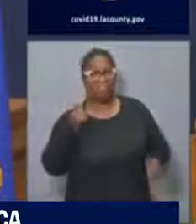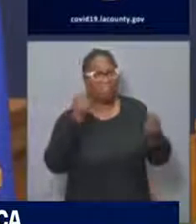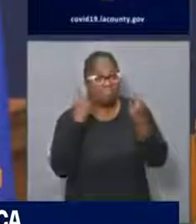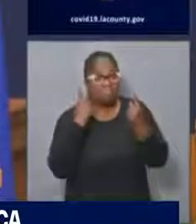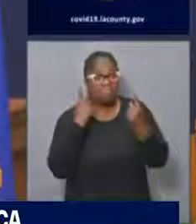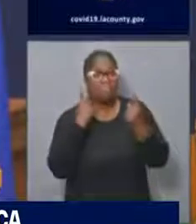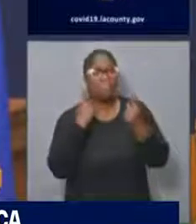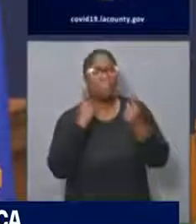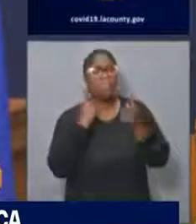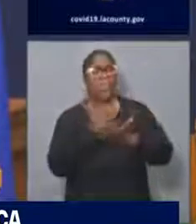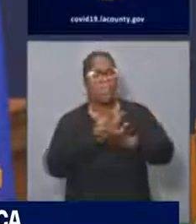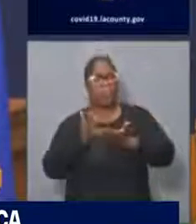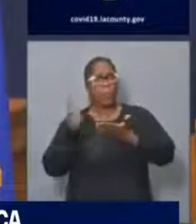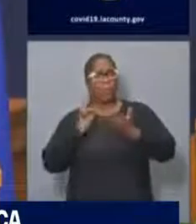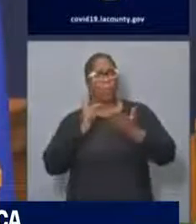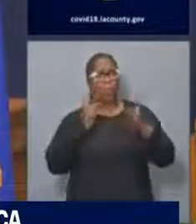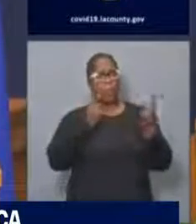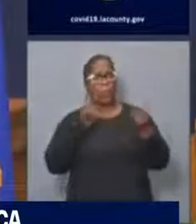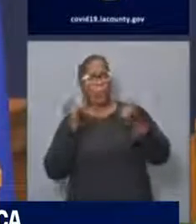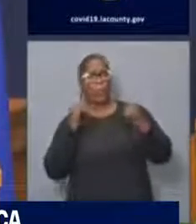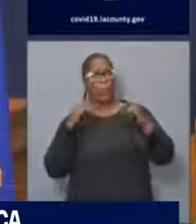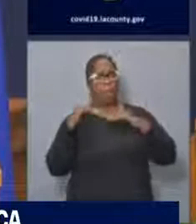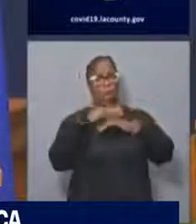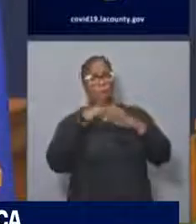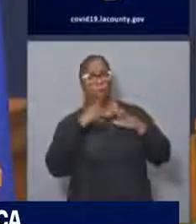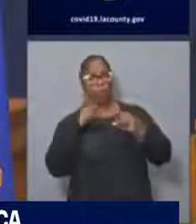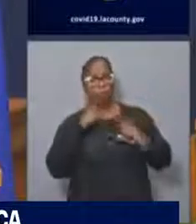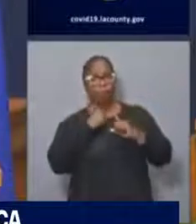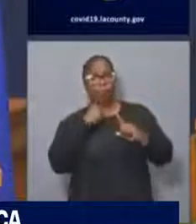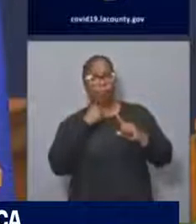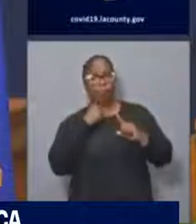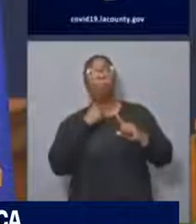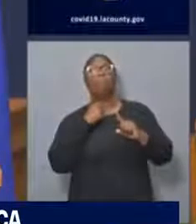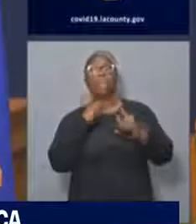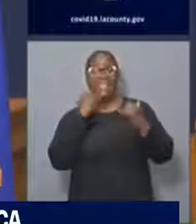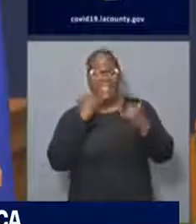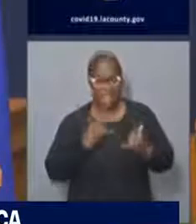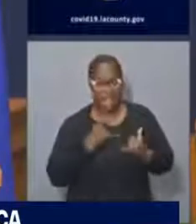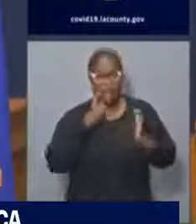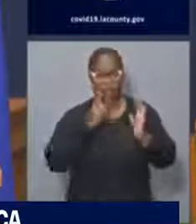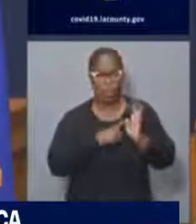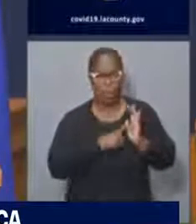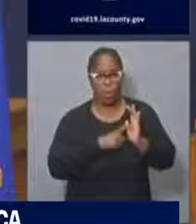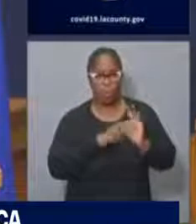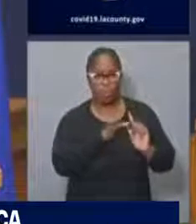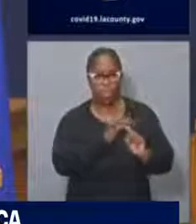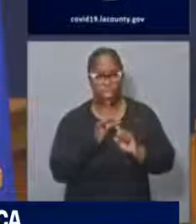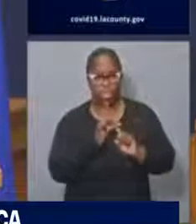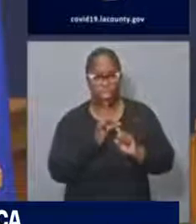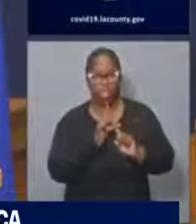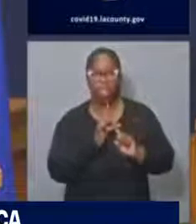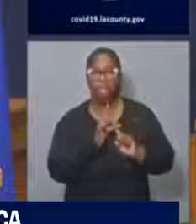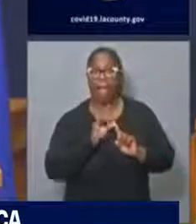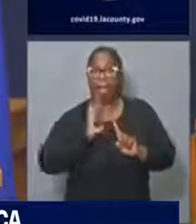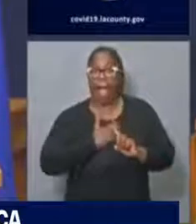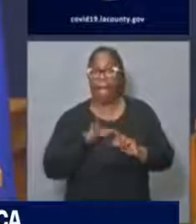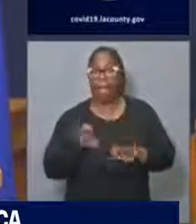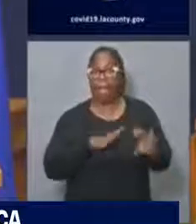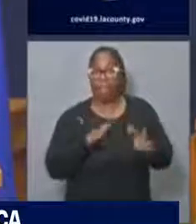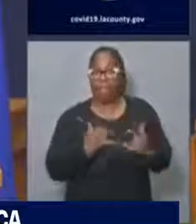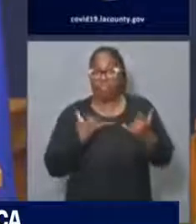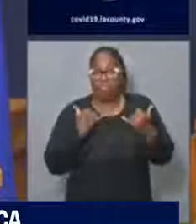ago, and it will take several weeks to see if our behavior now, including the rollback of previously opened